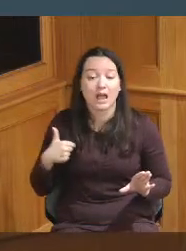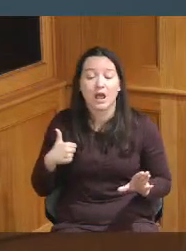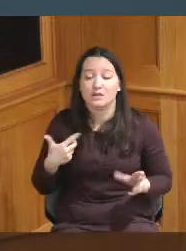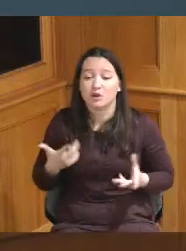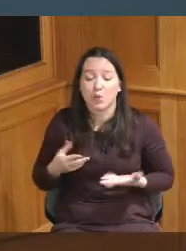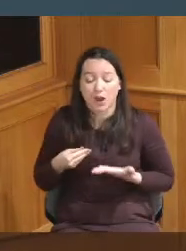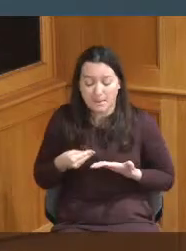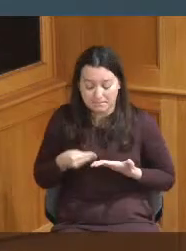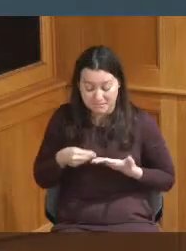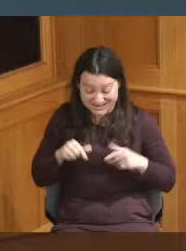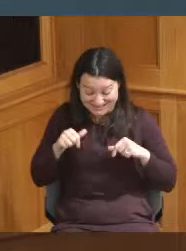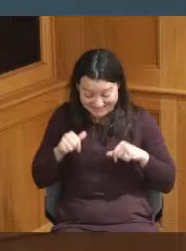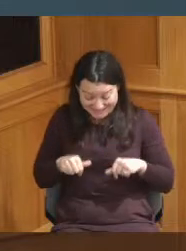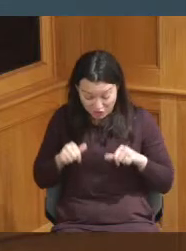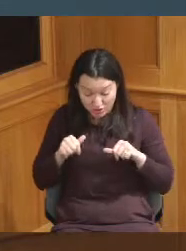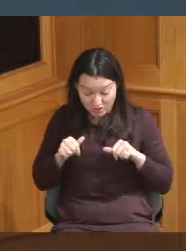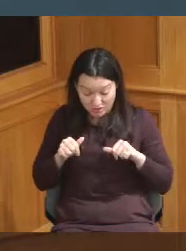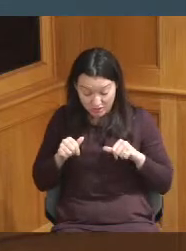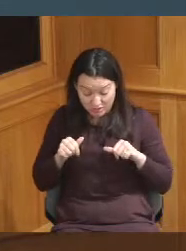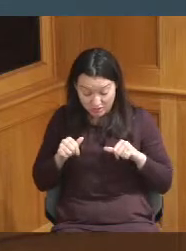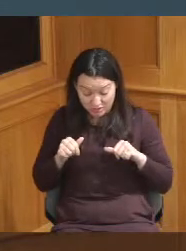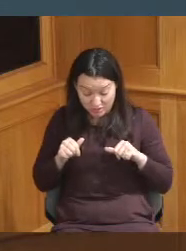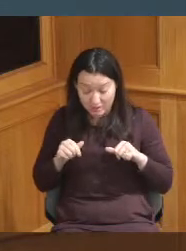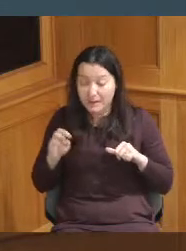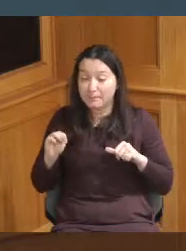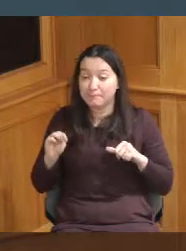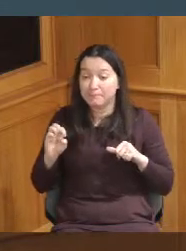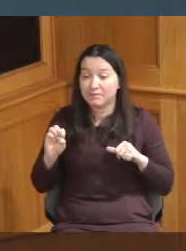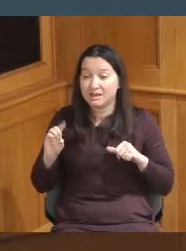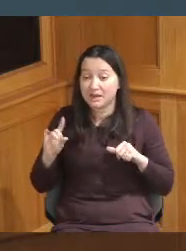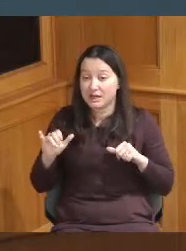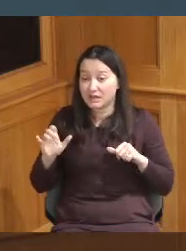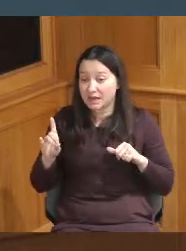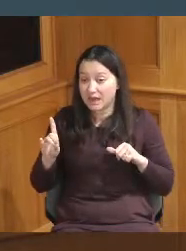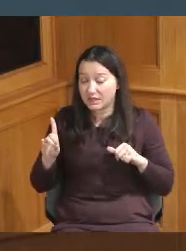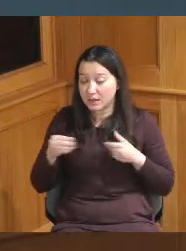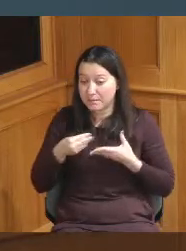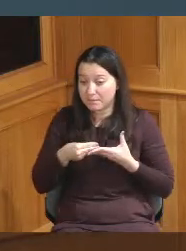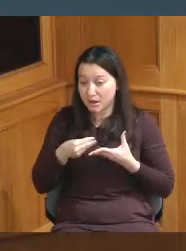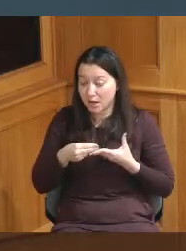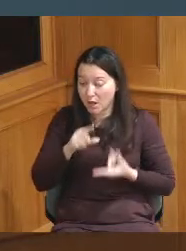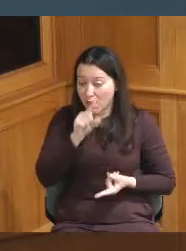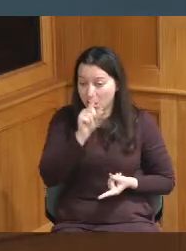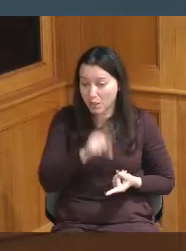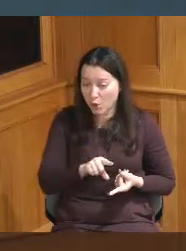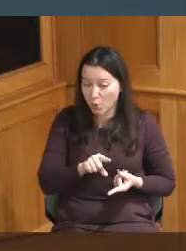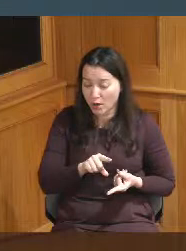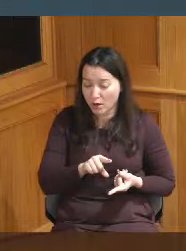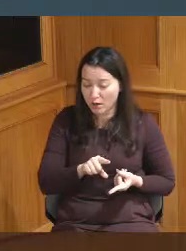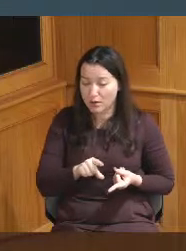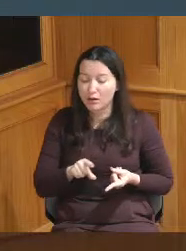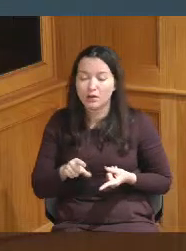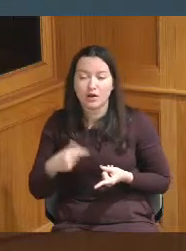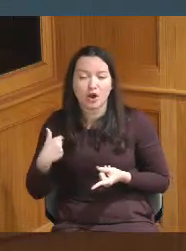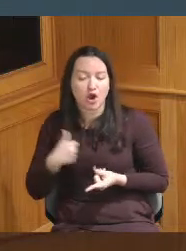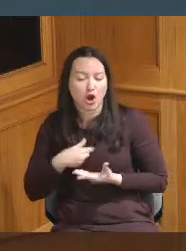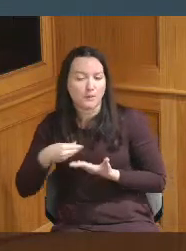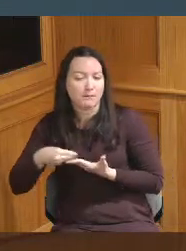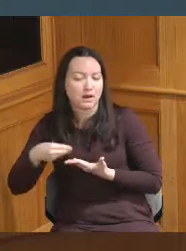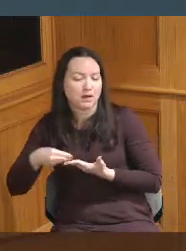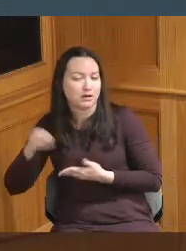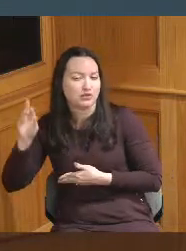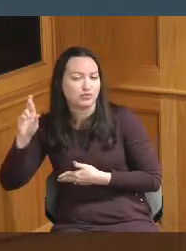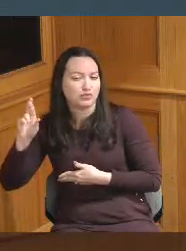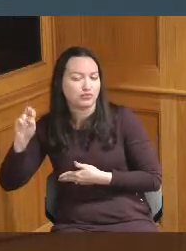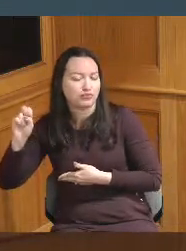dollars, right? Yes. I don't want the Medicaid dollars lower or our dollars become replacements. It's just the Medicaid, because we